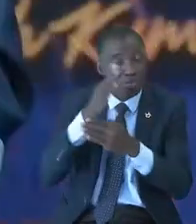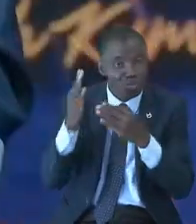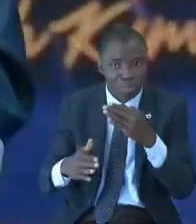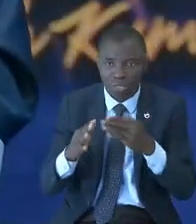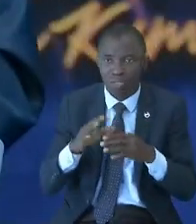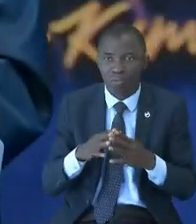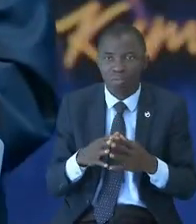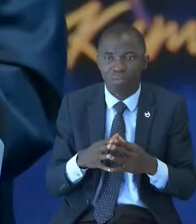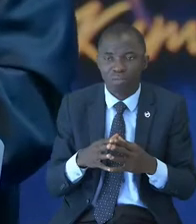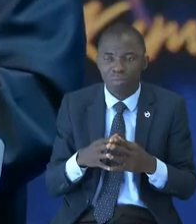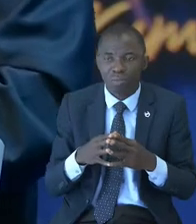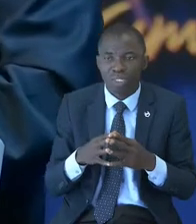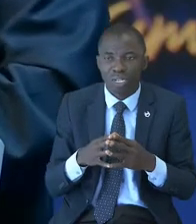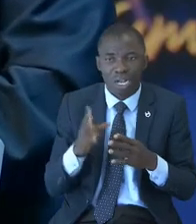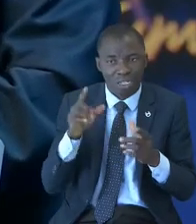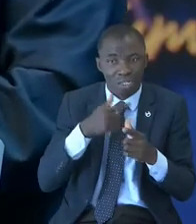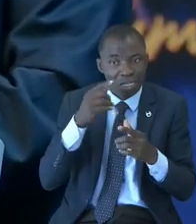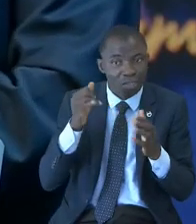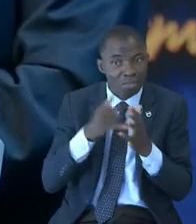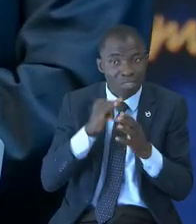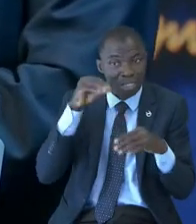your life to Christ, send